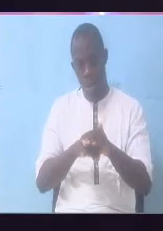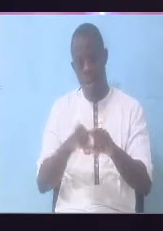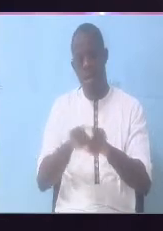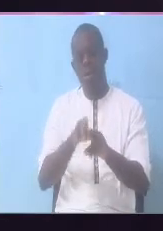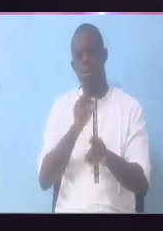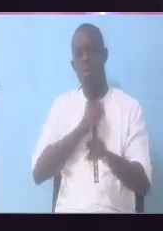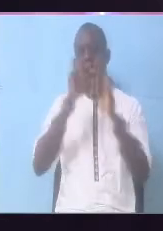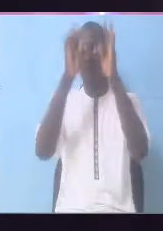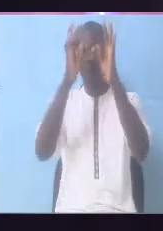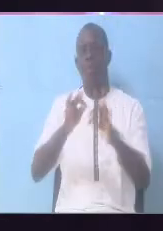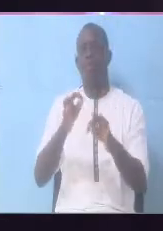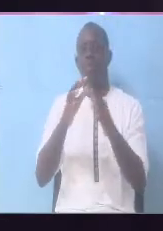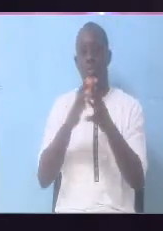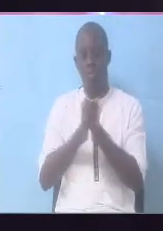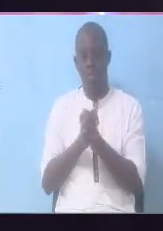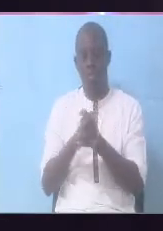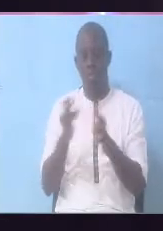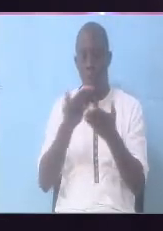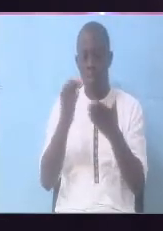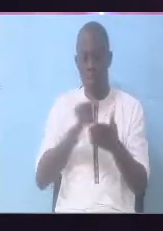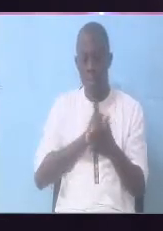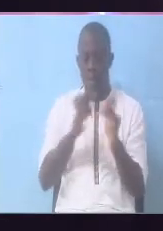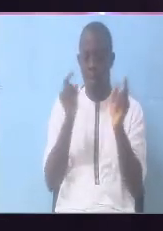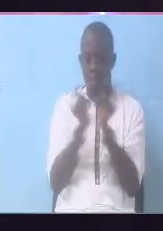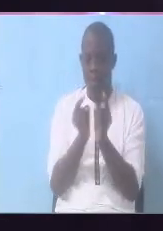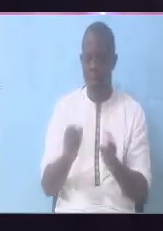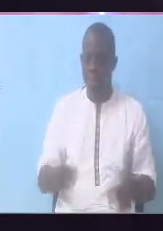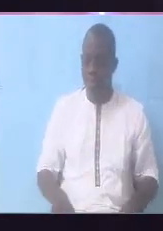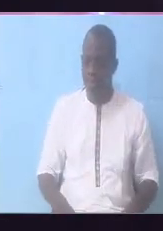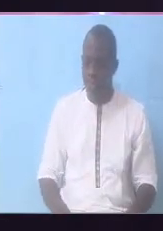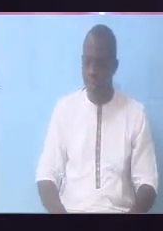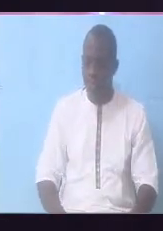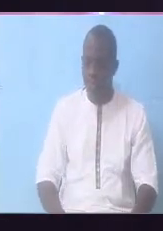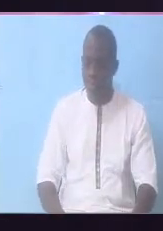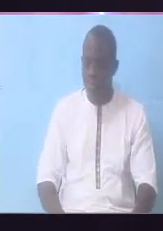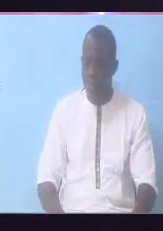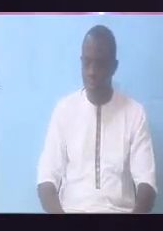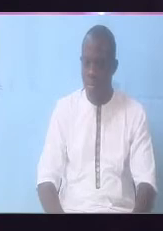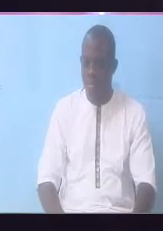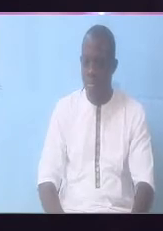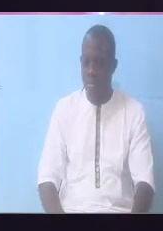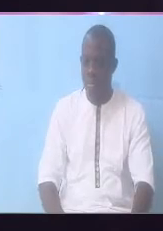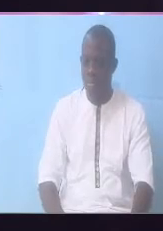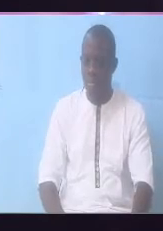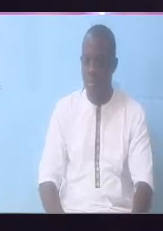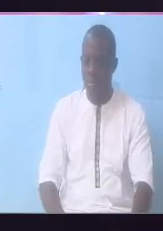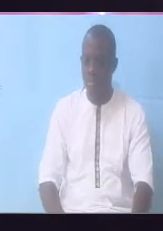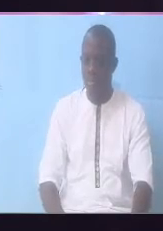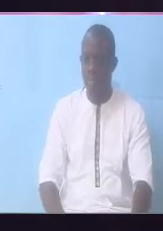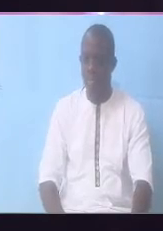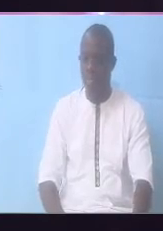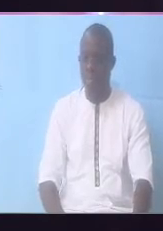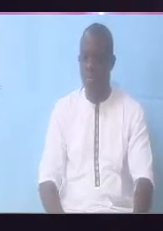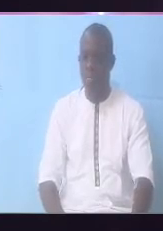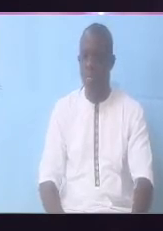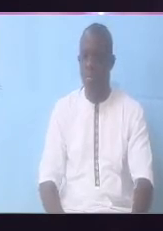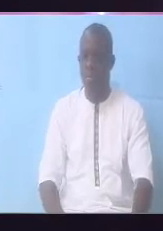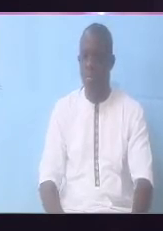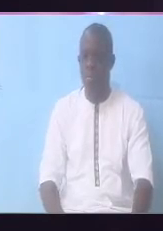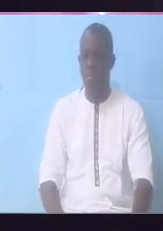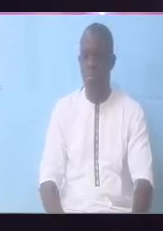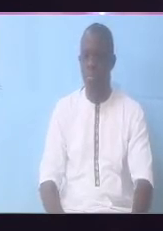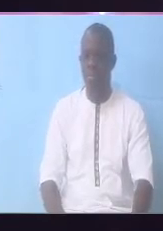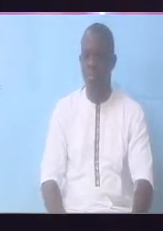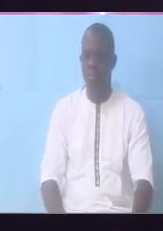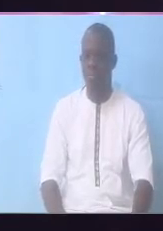the reason why I came for the paper, he said they don't know who and who were there. Suppose they say that maybe just for a spiritual fight. That's